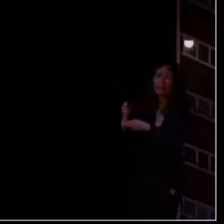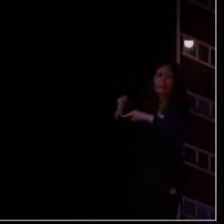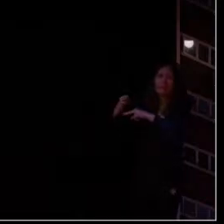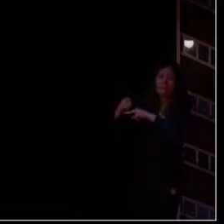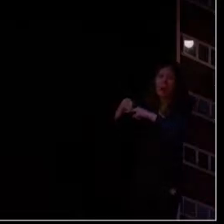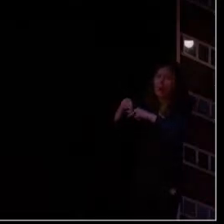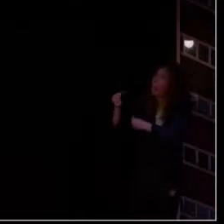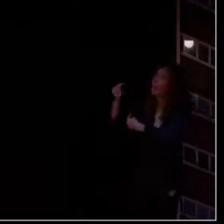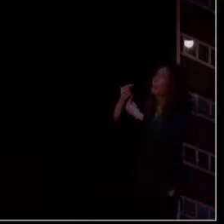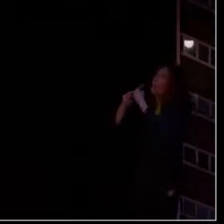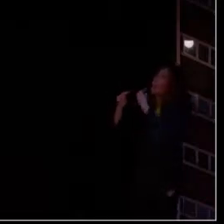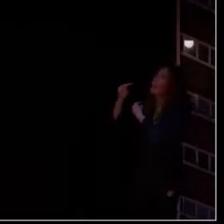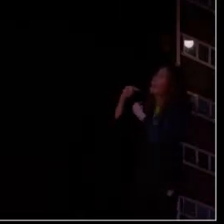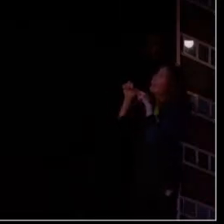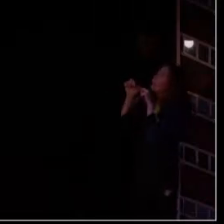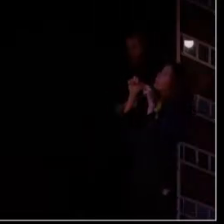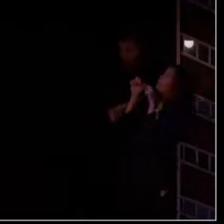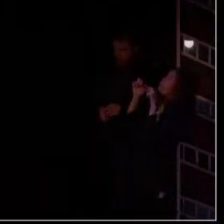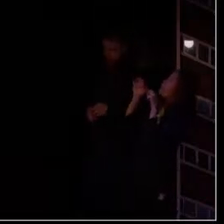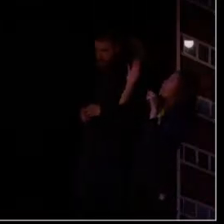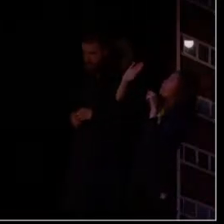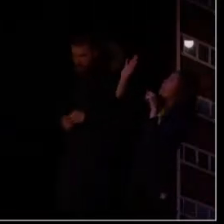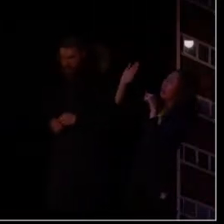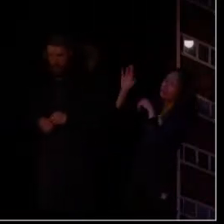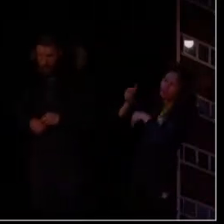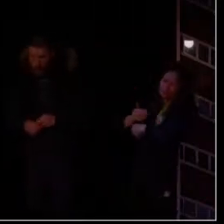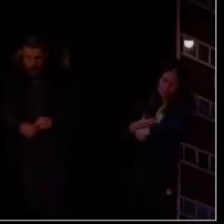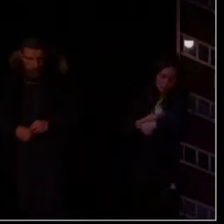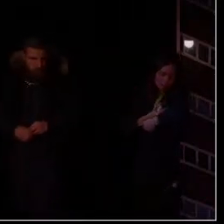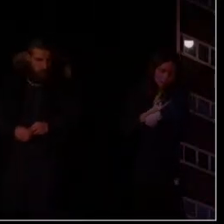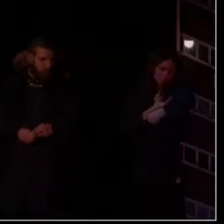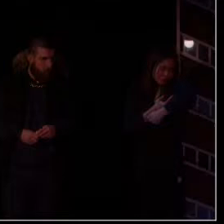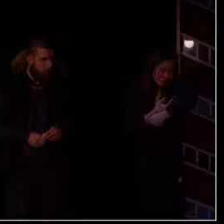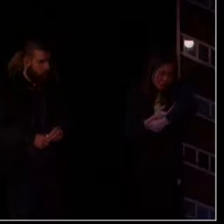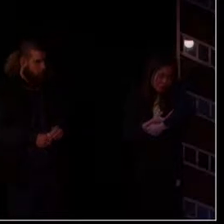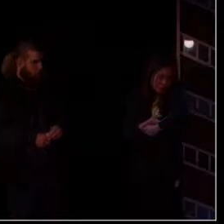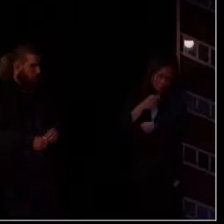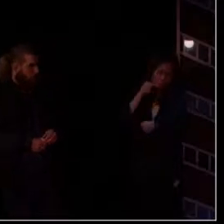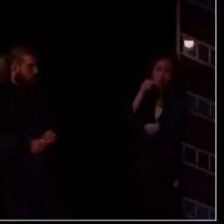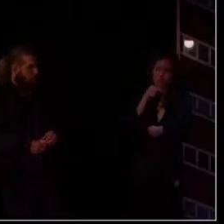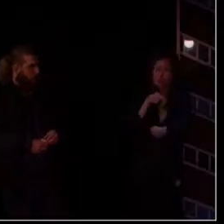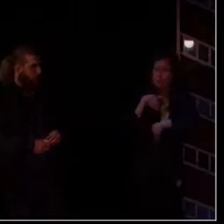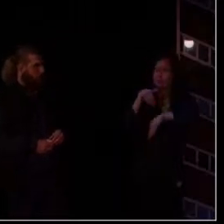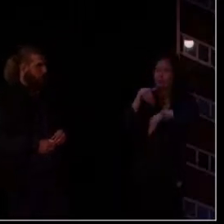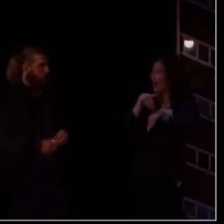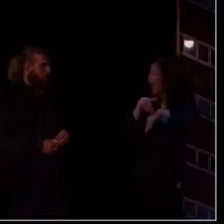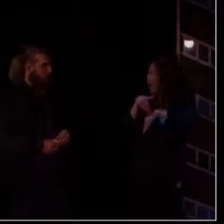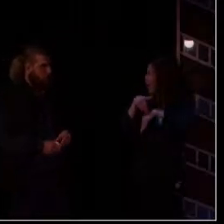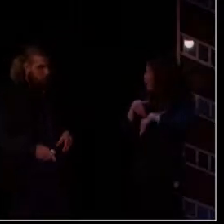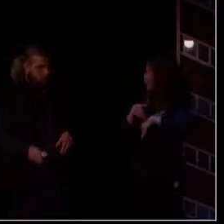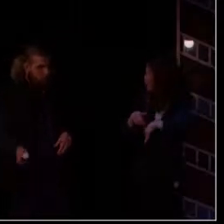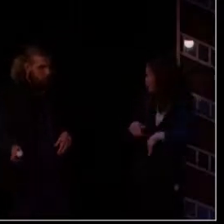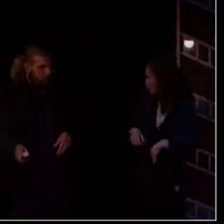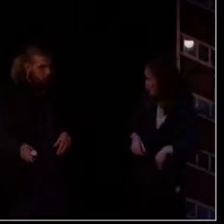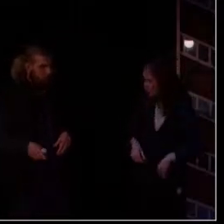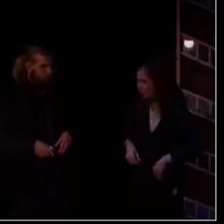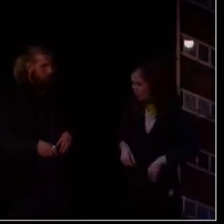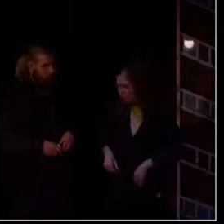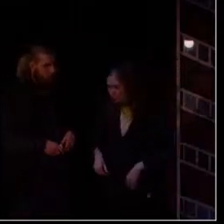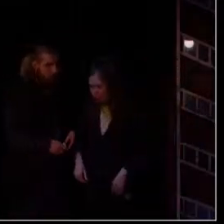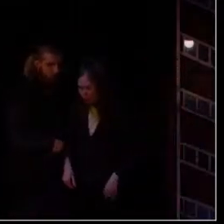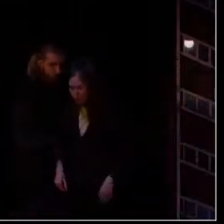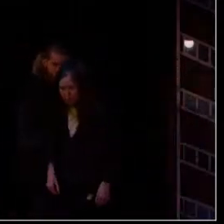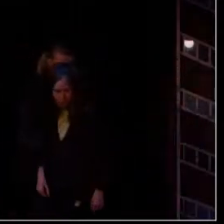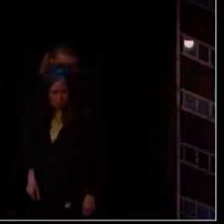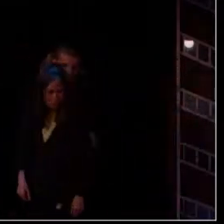nor guilty of, if any are, the crimes of her good mother. I